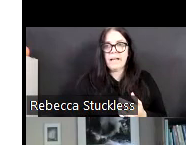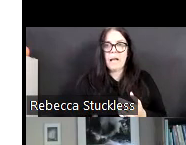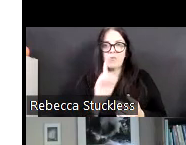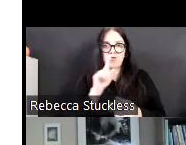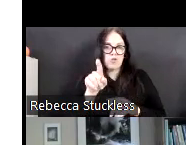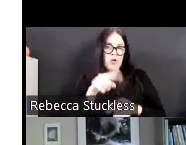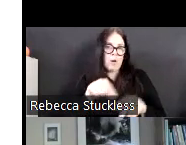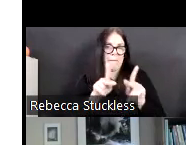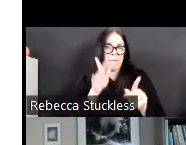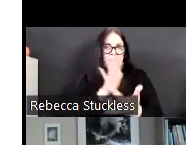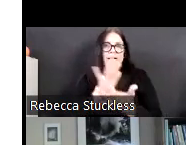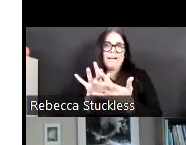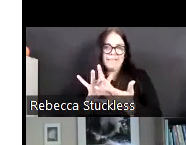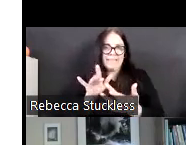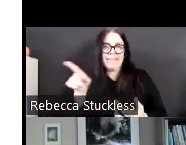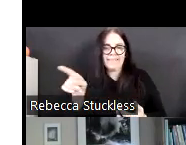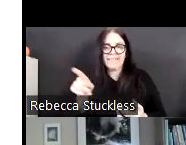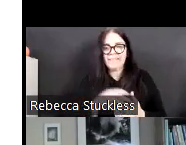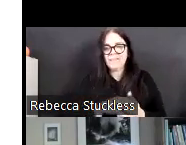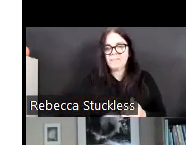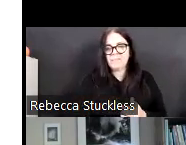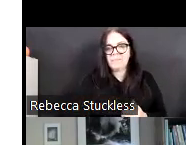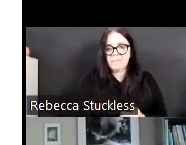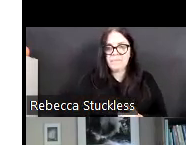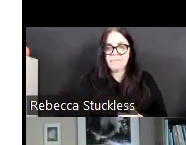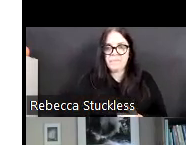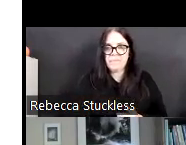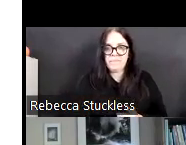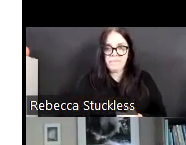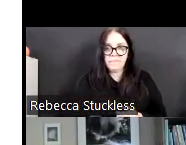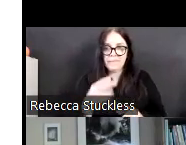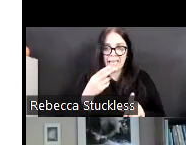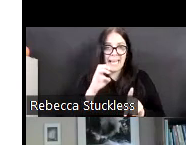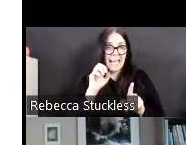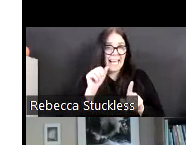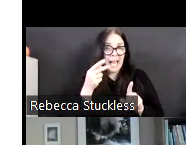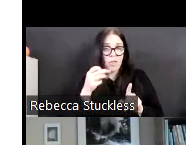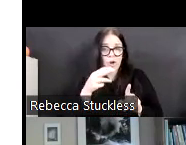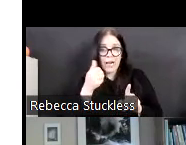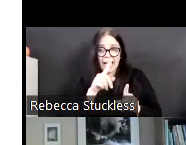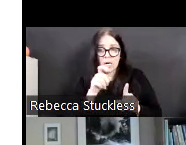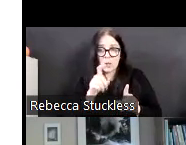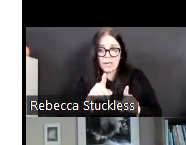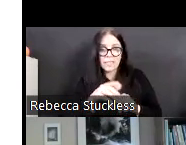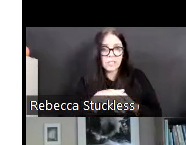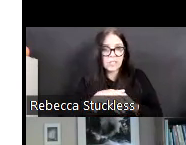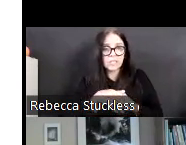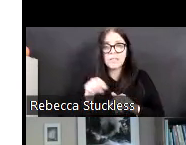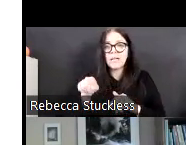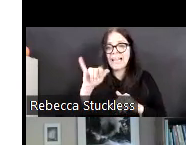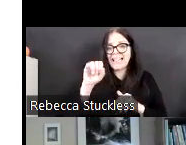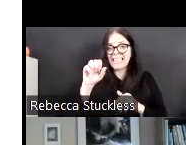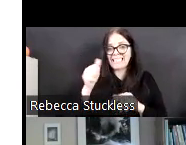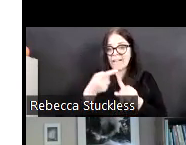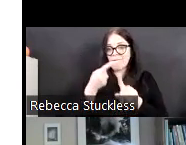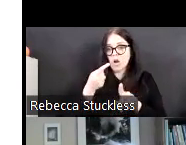her a call or on their email and emailing her. Heather, are there any questions? Lisa, also from the literacy group, has